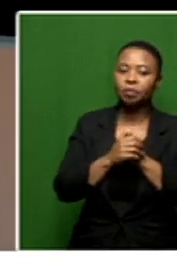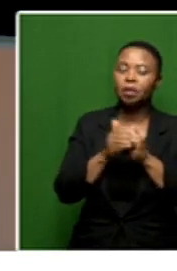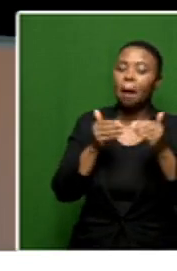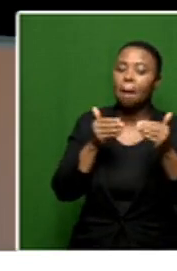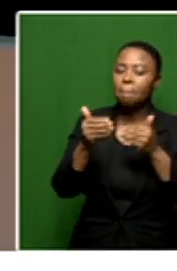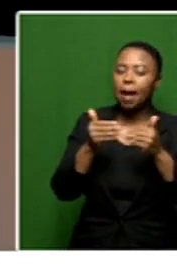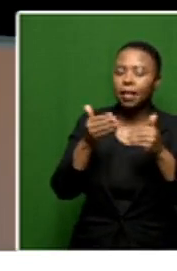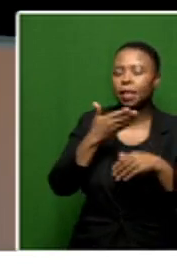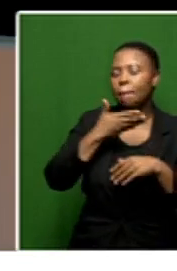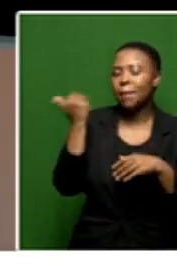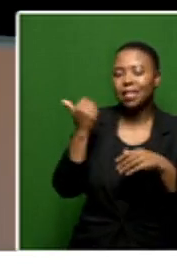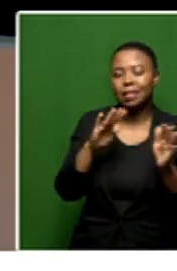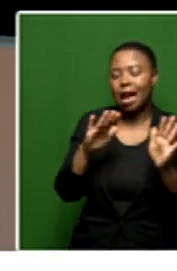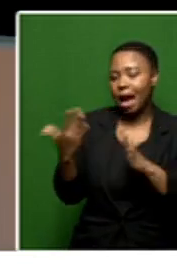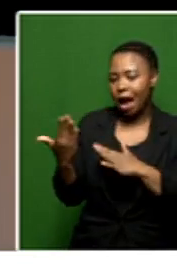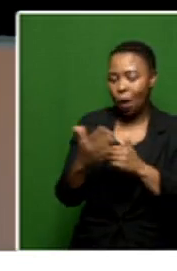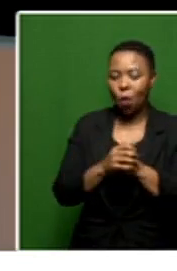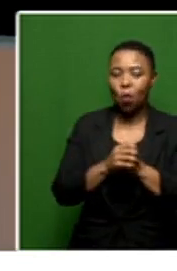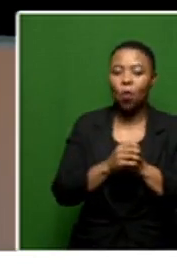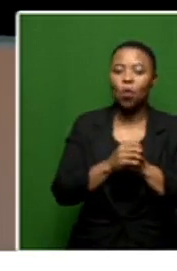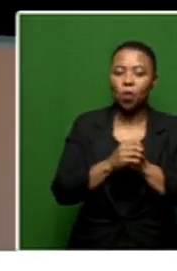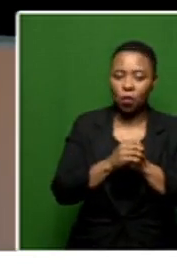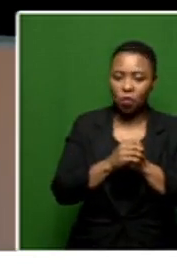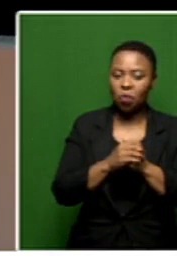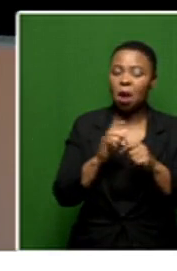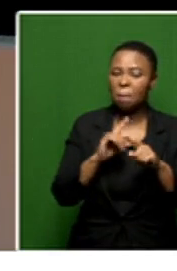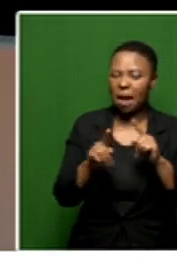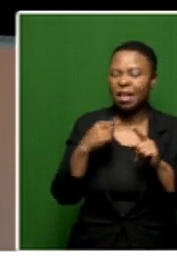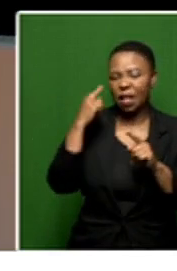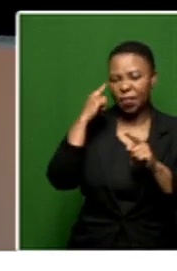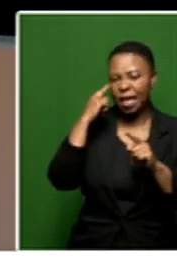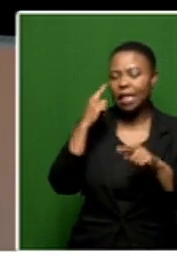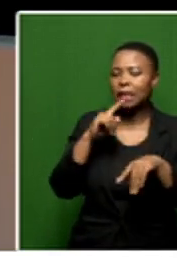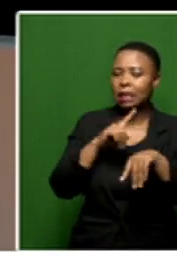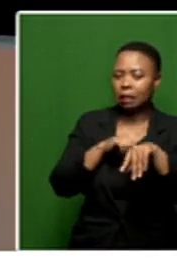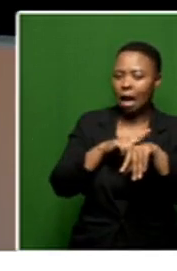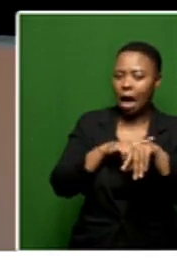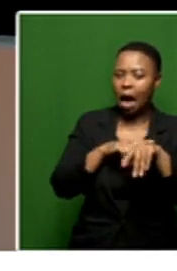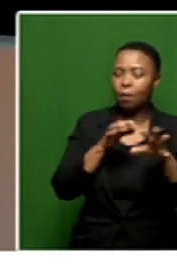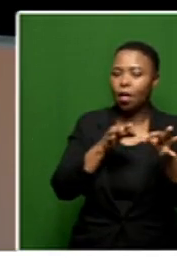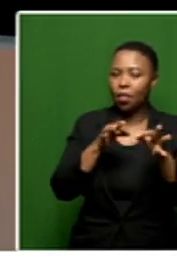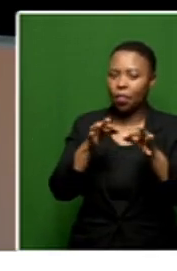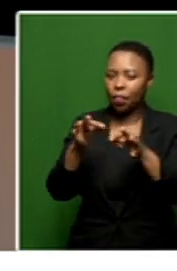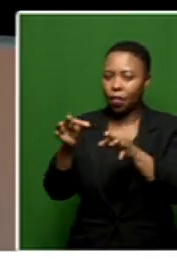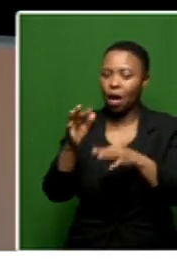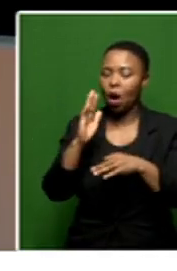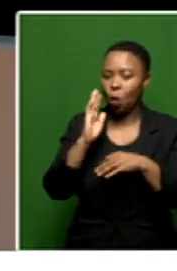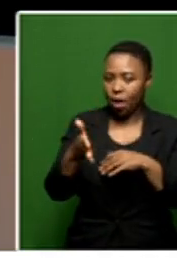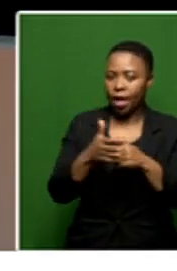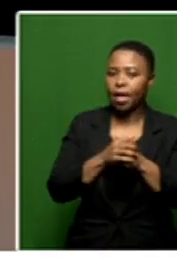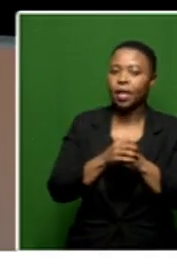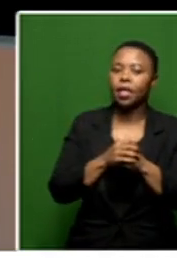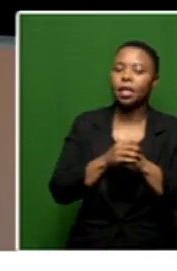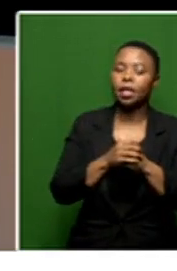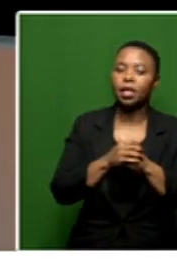managed. And it's probably going to take a while to get to a point where you have actually a very strict rule. So by and